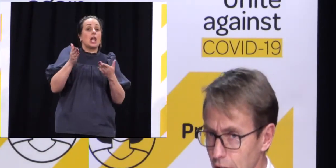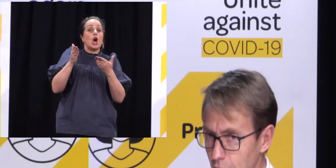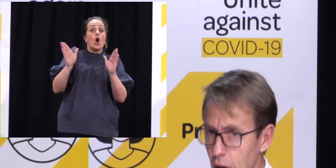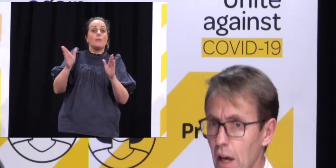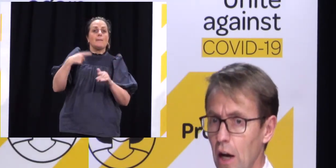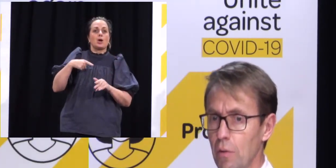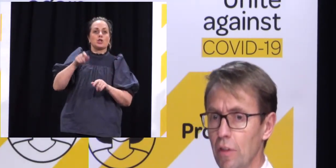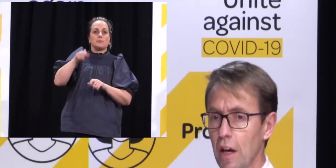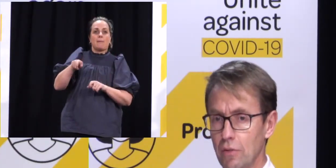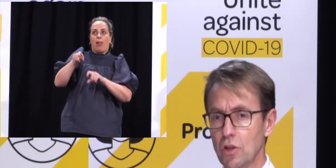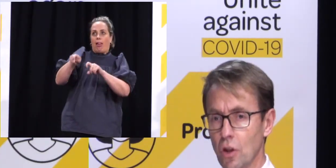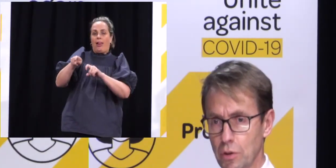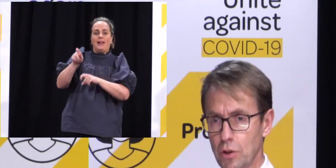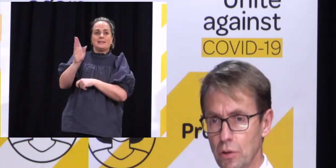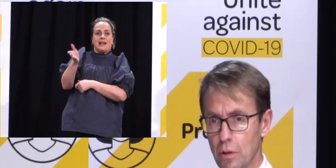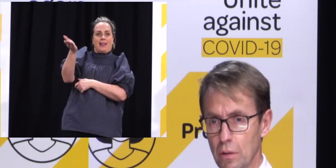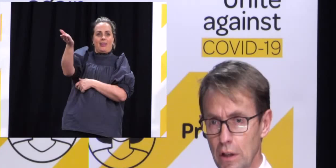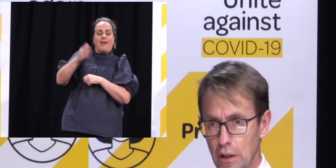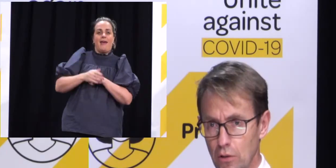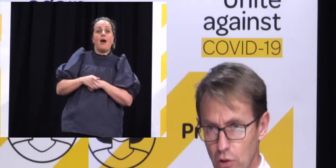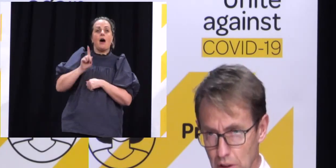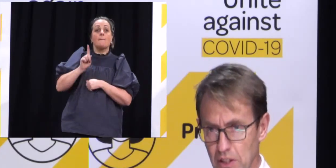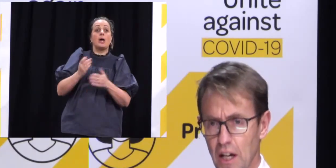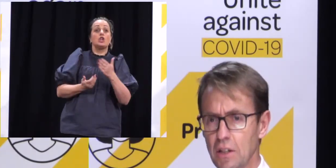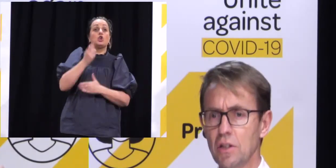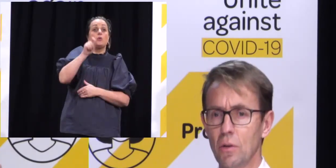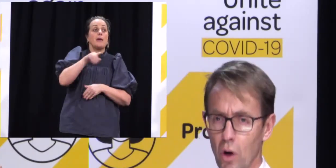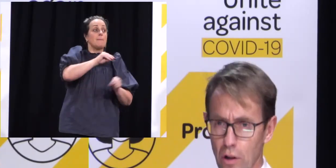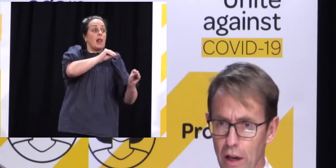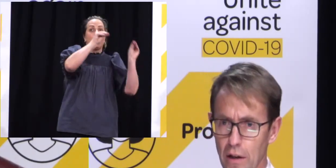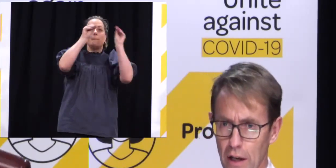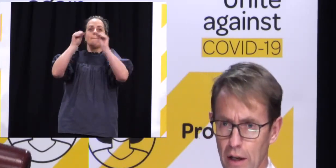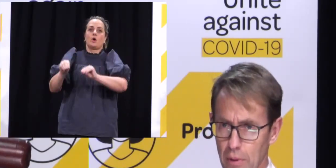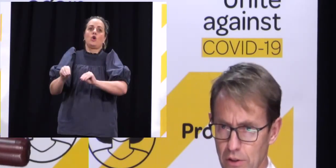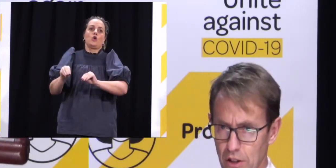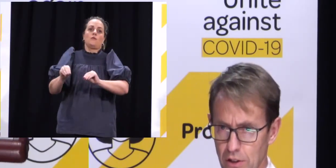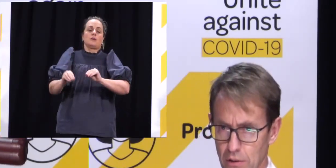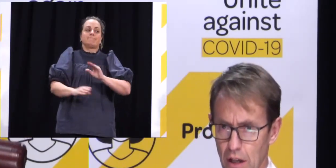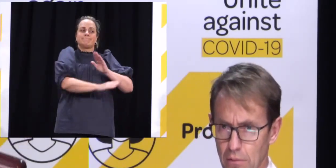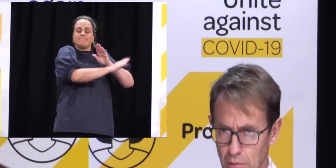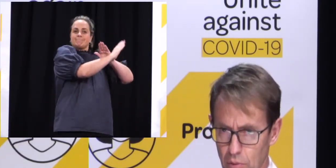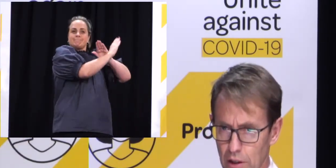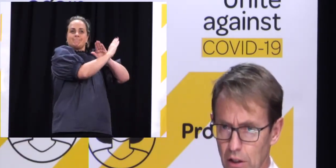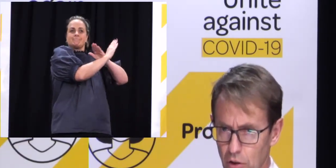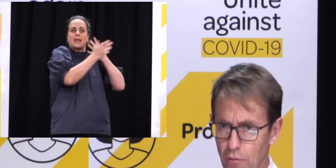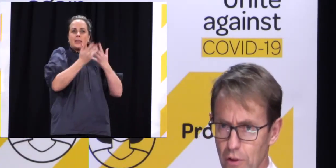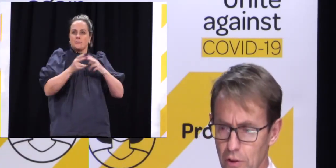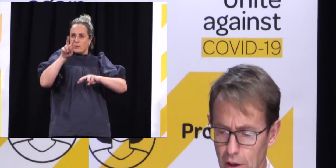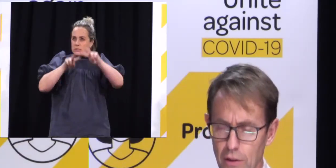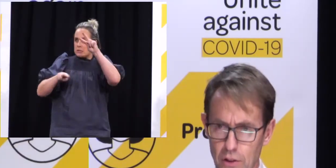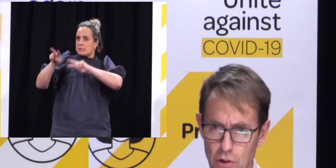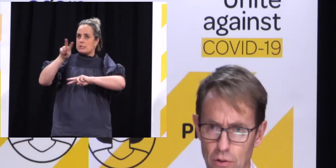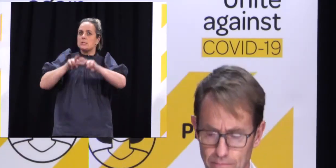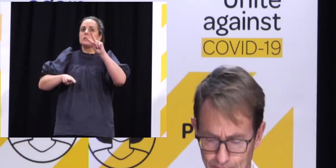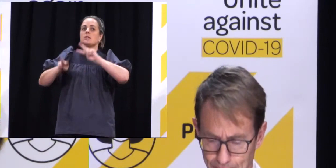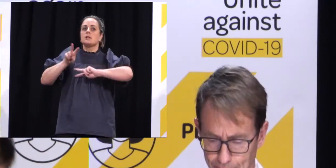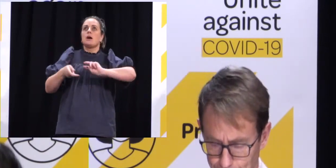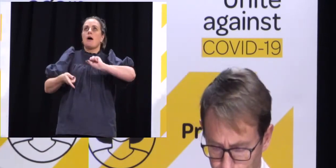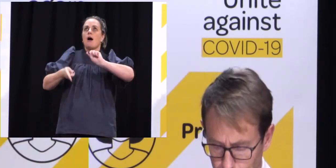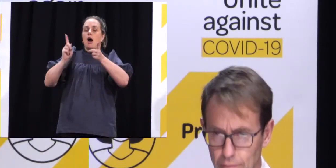people there. However, they have stopped any new intakes while they assess and really get confident around this